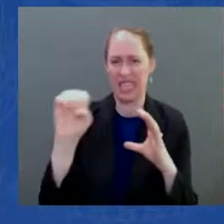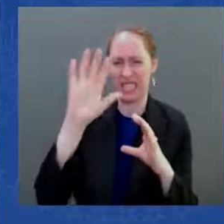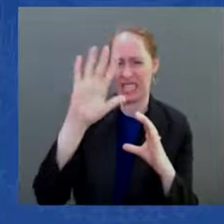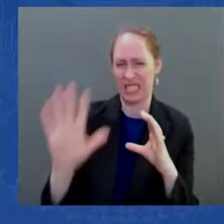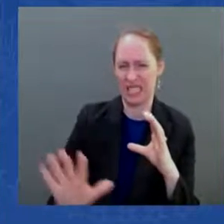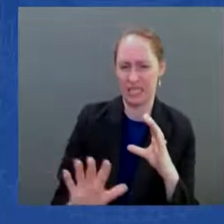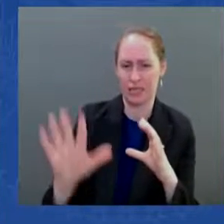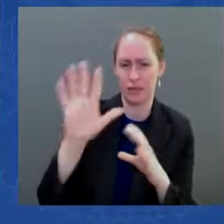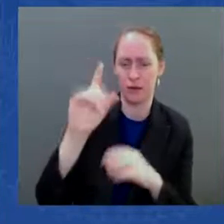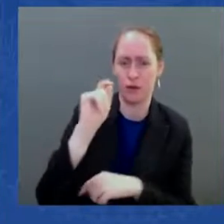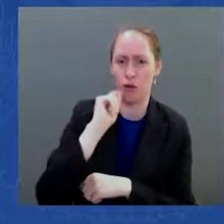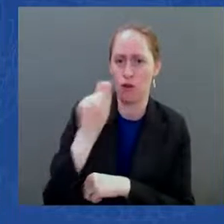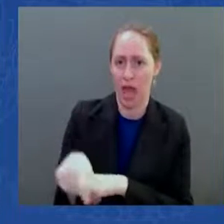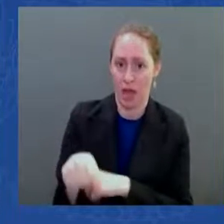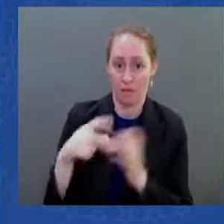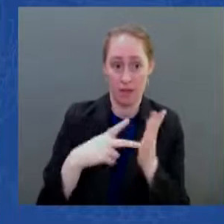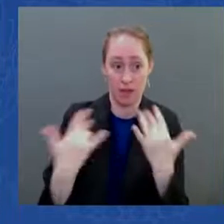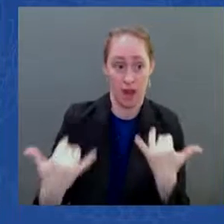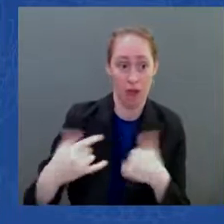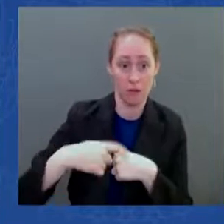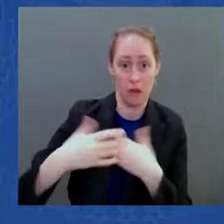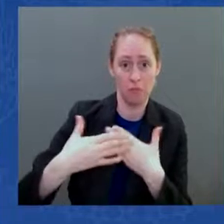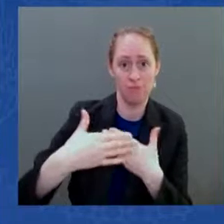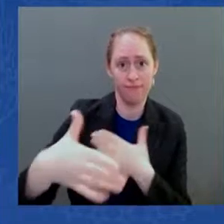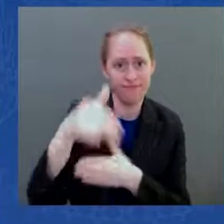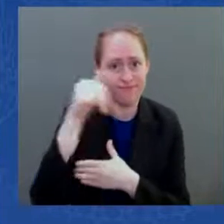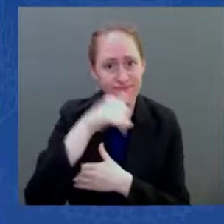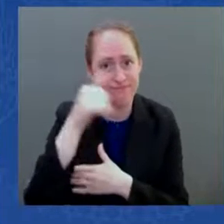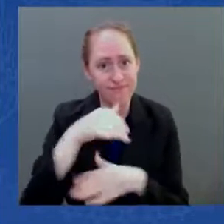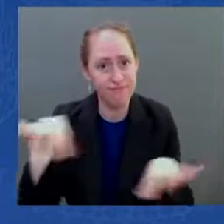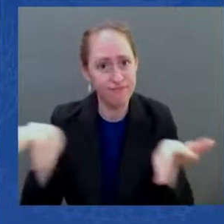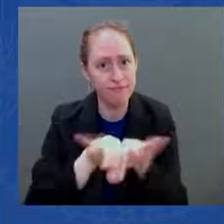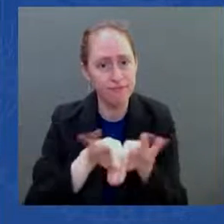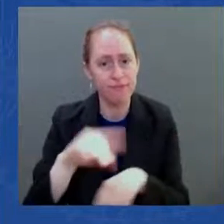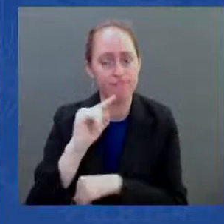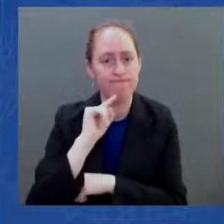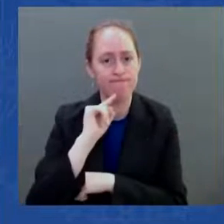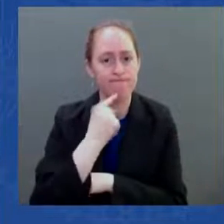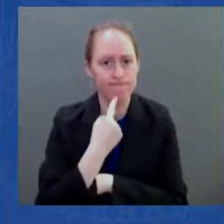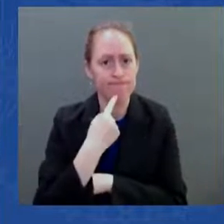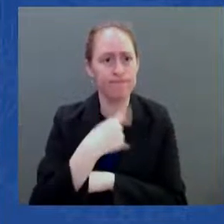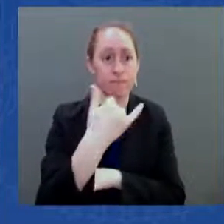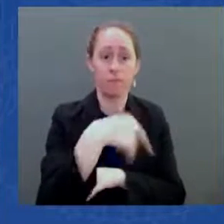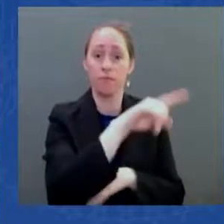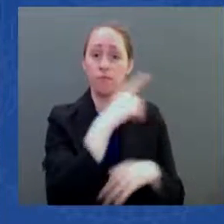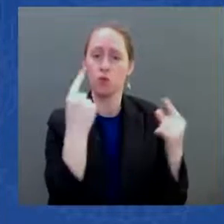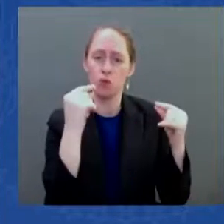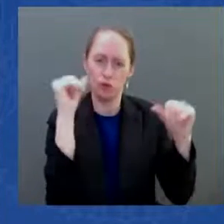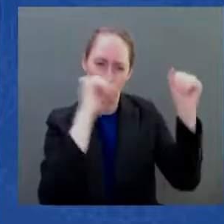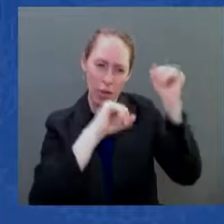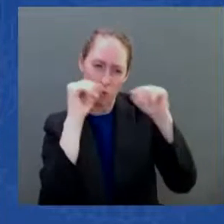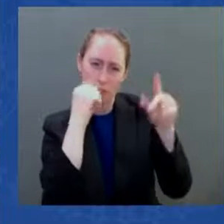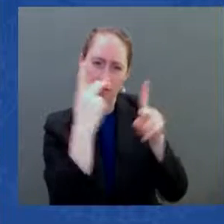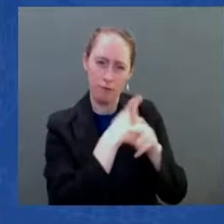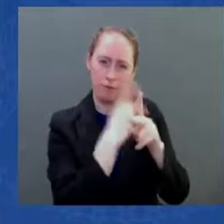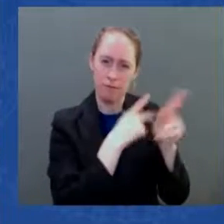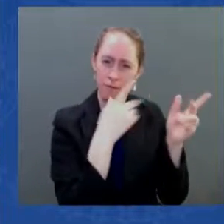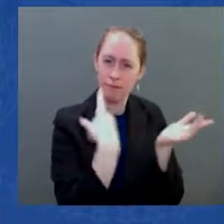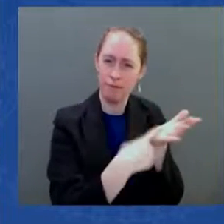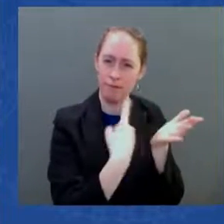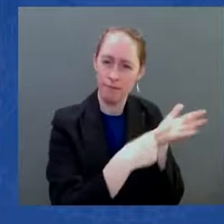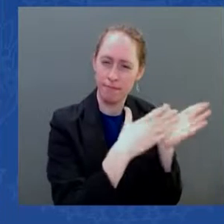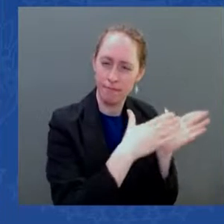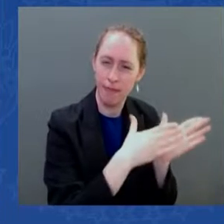for the next phase of this war. And the United States and our allies and partners are moving as fast as possible to continue to provide Ukraine